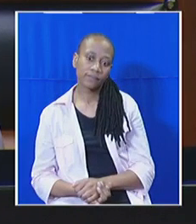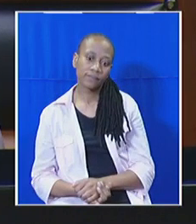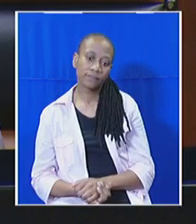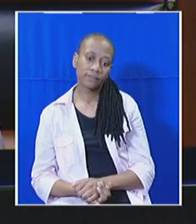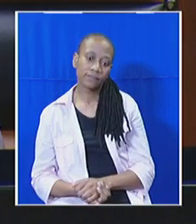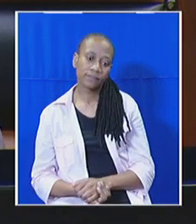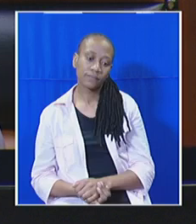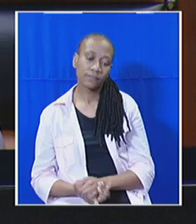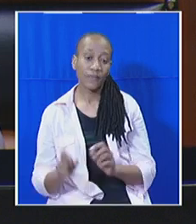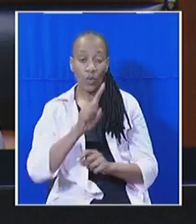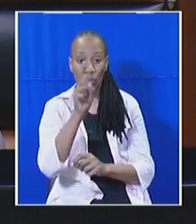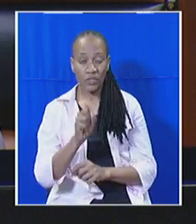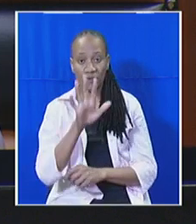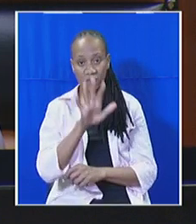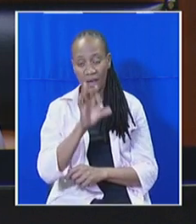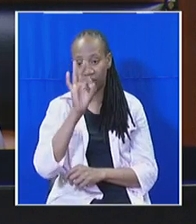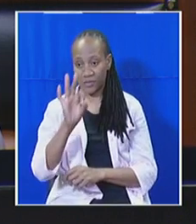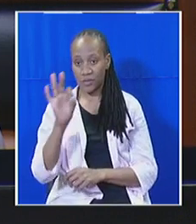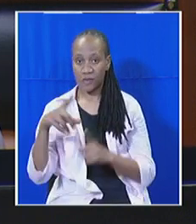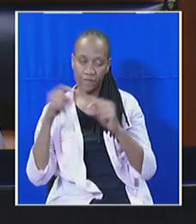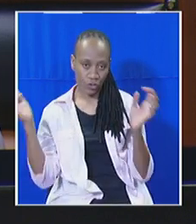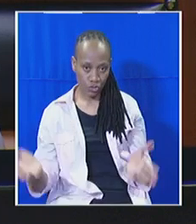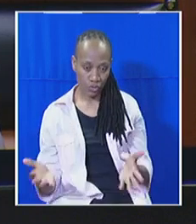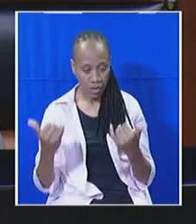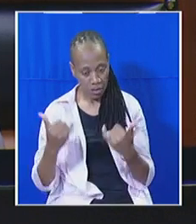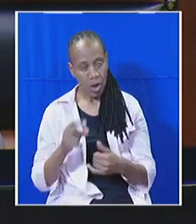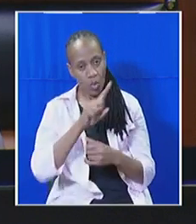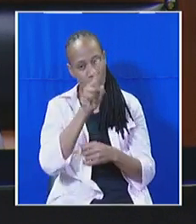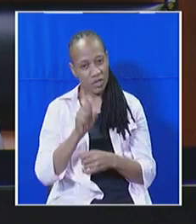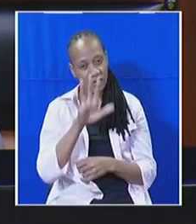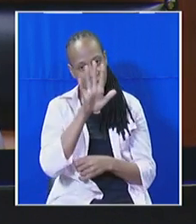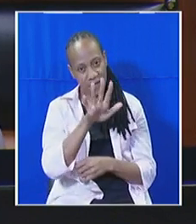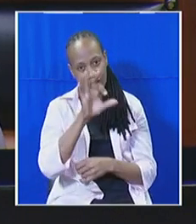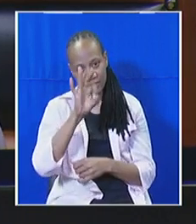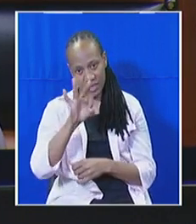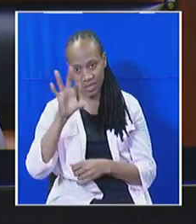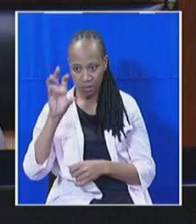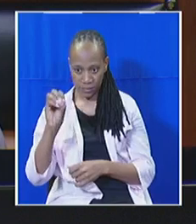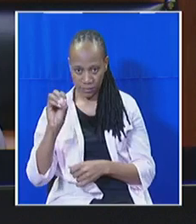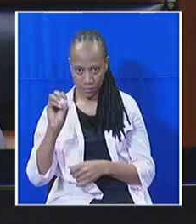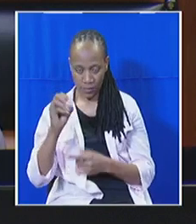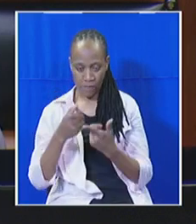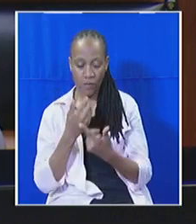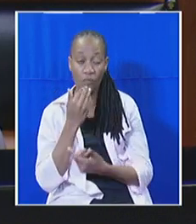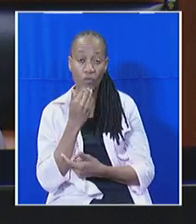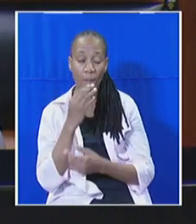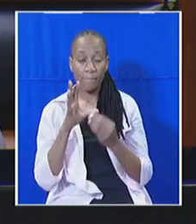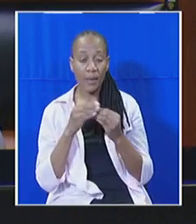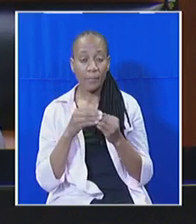We're done with question 533. We now move to question 530, asked by